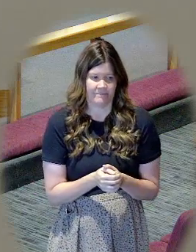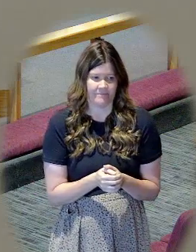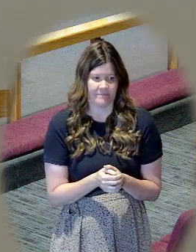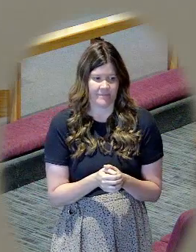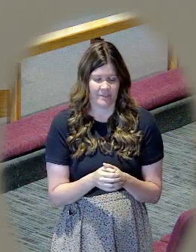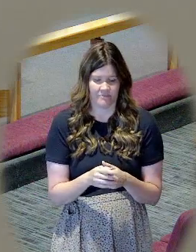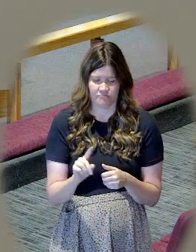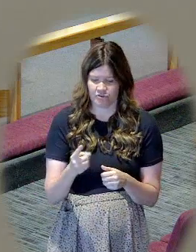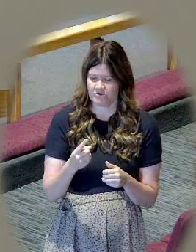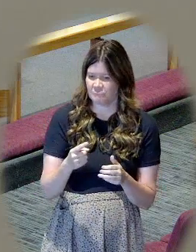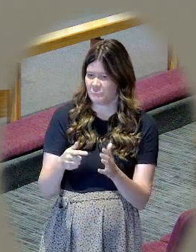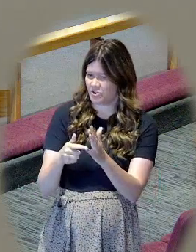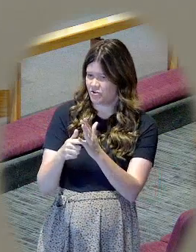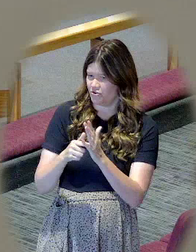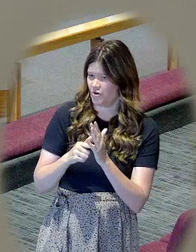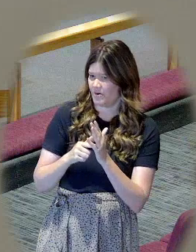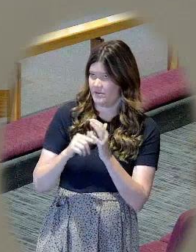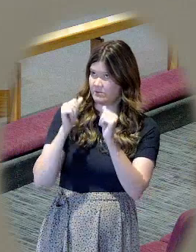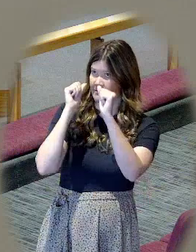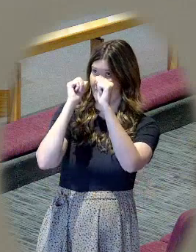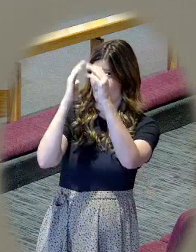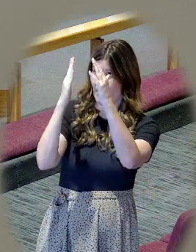Just show us the Father."